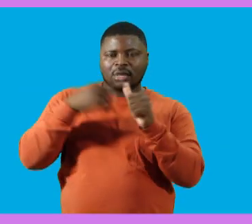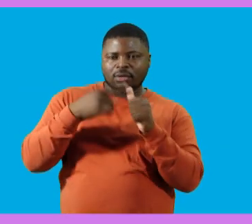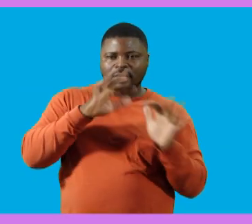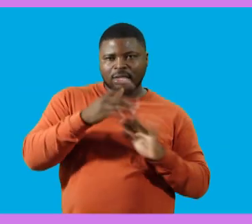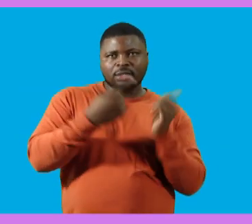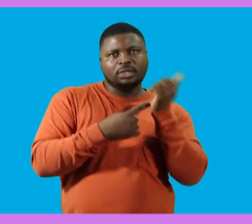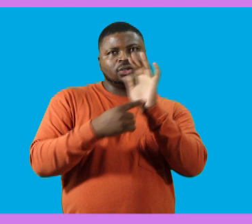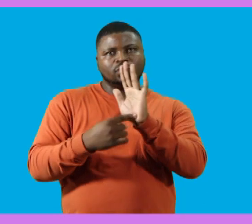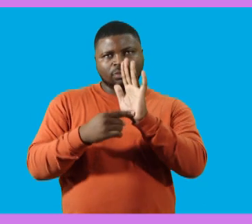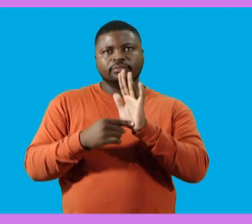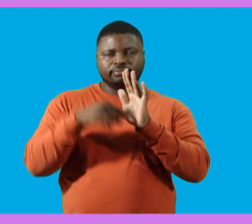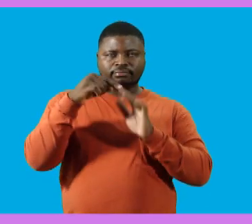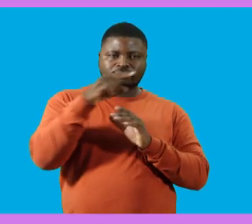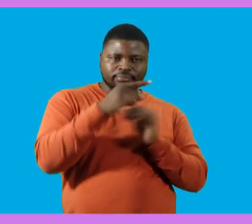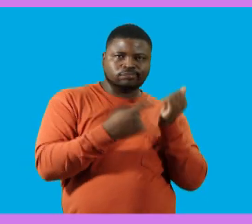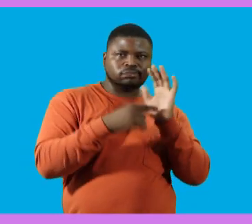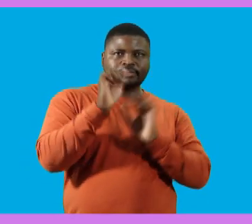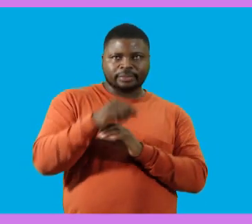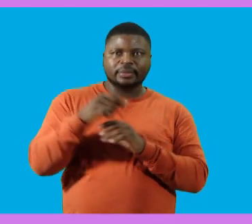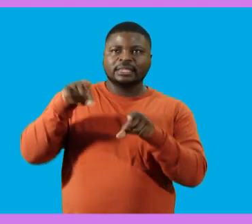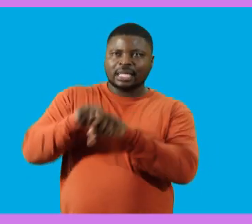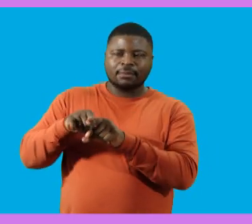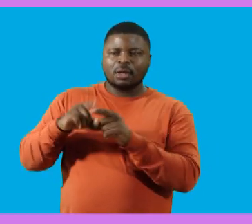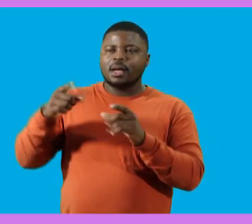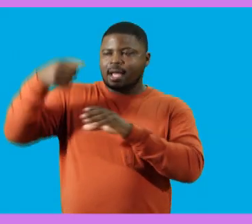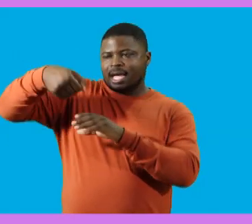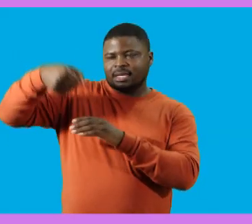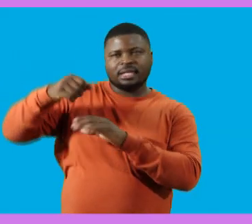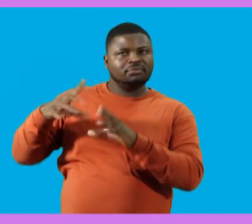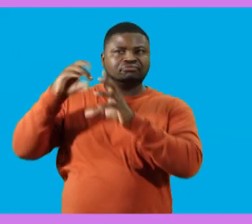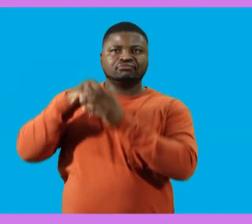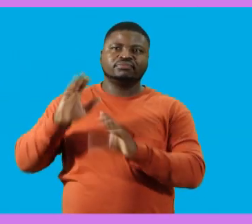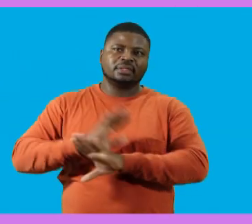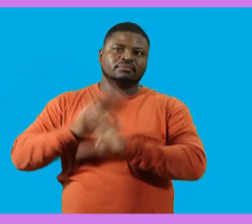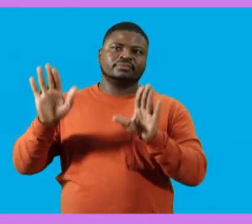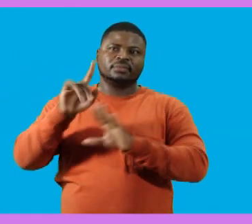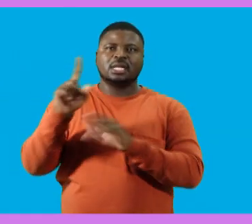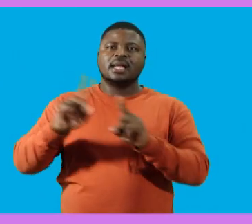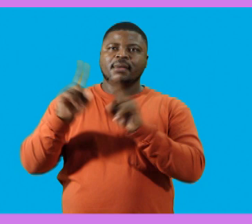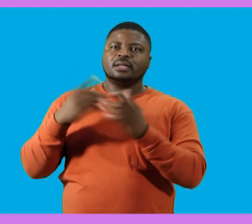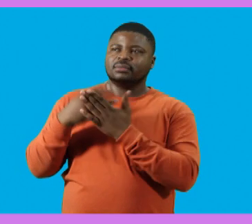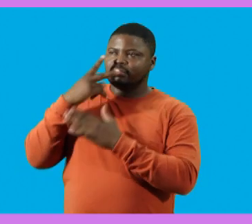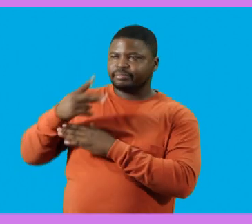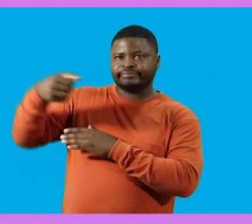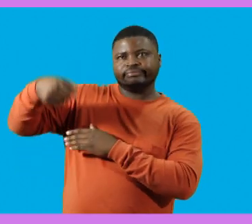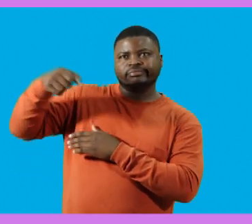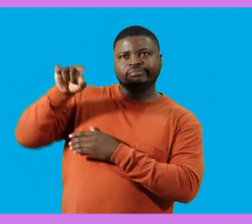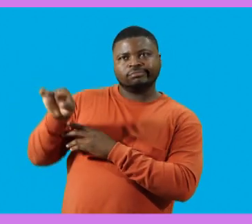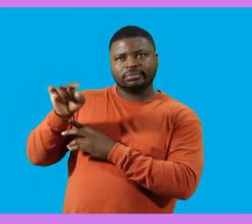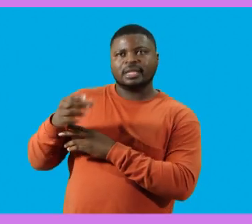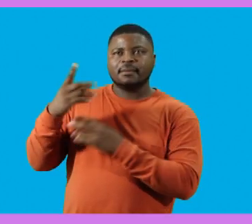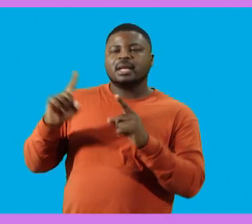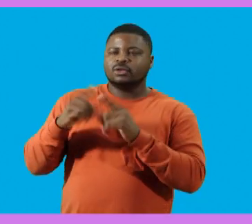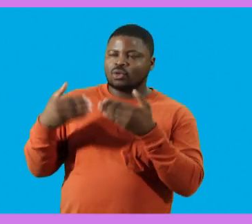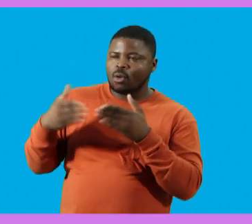the surface area of the vanity case excluding the handle. So on the side you can see a vanity